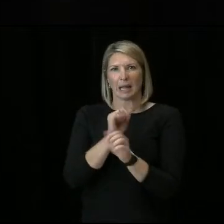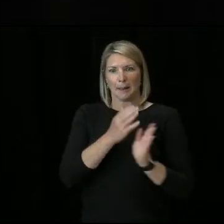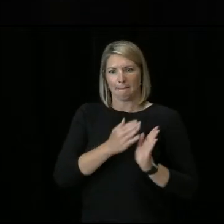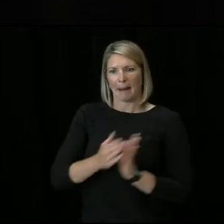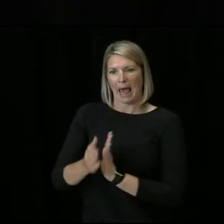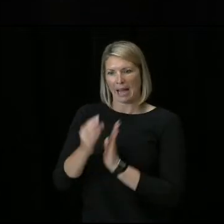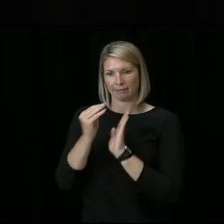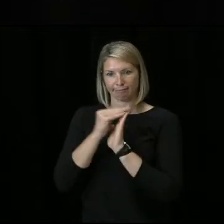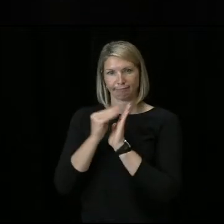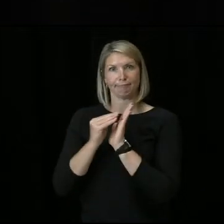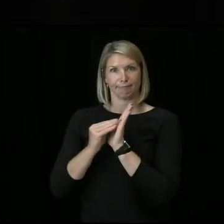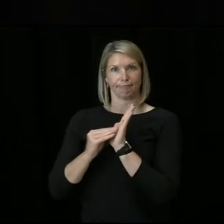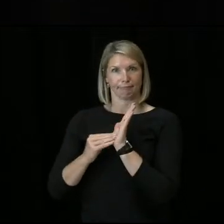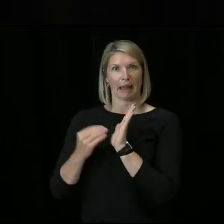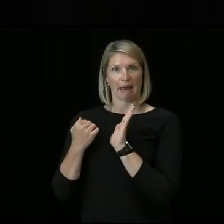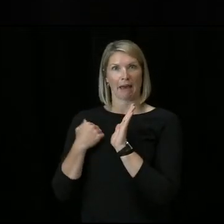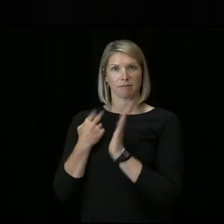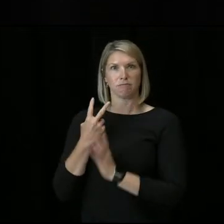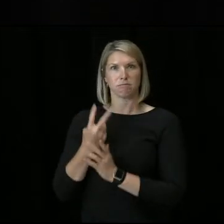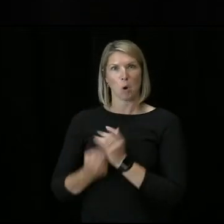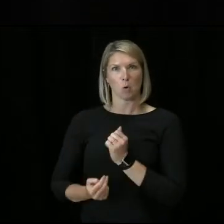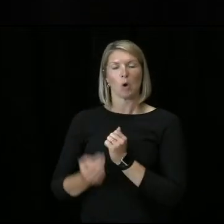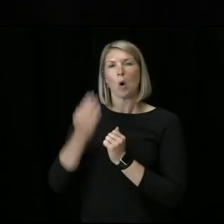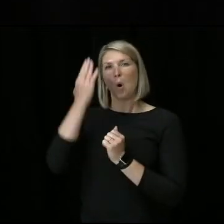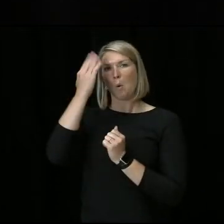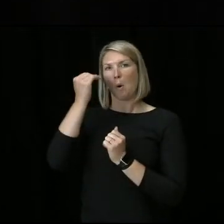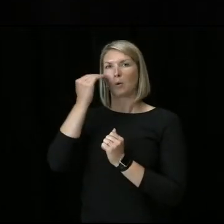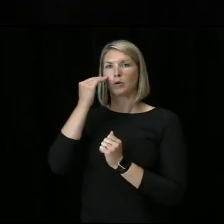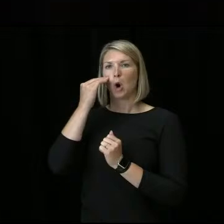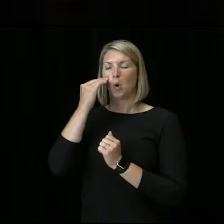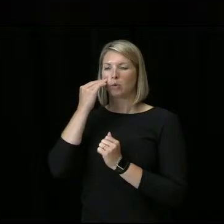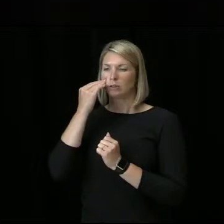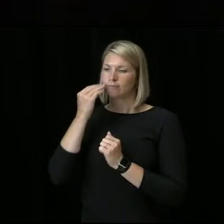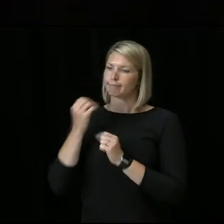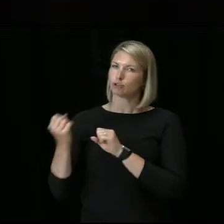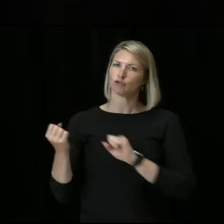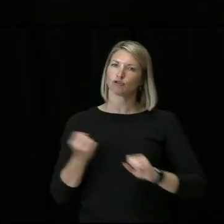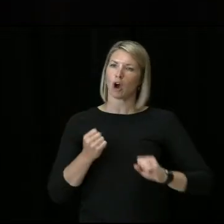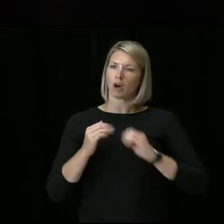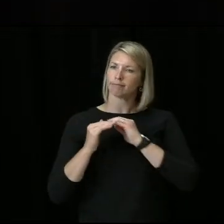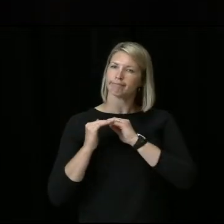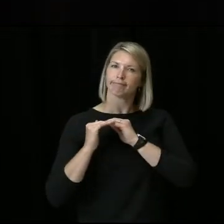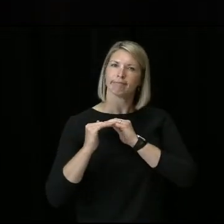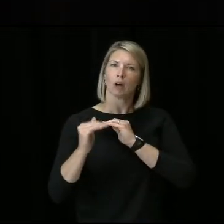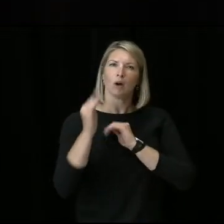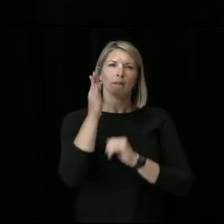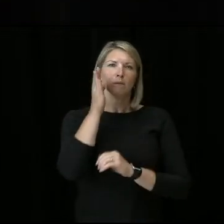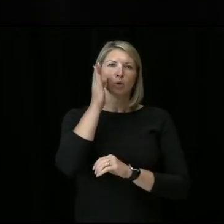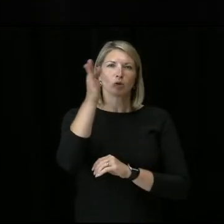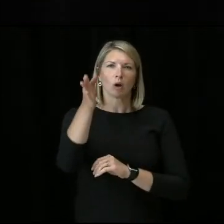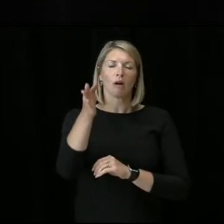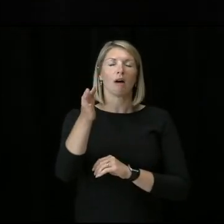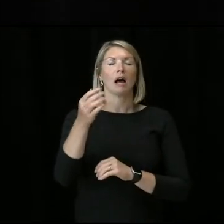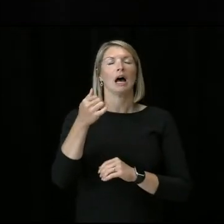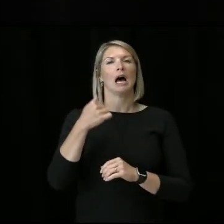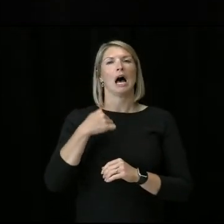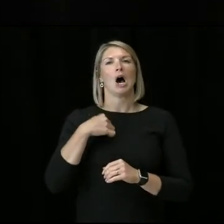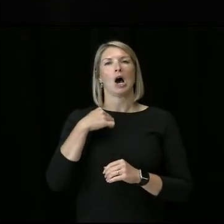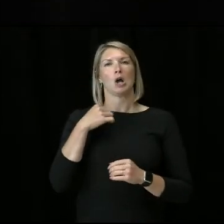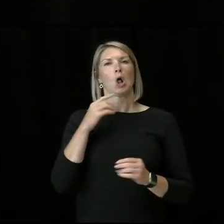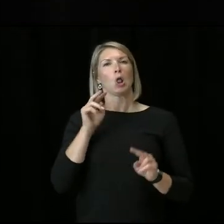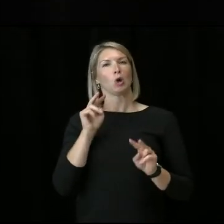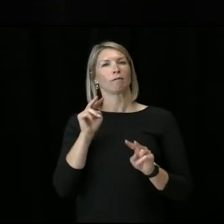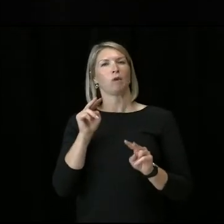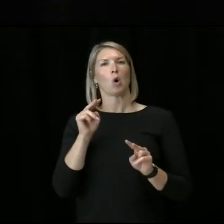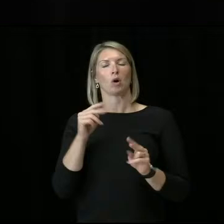we know can be a solid path towards a sustainable future for Newfoundland and Labrador. I look forward to talking about it more at the next